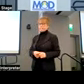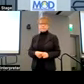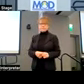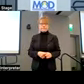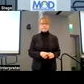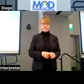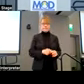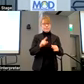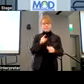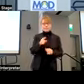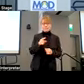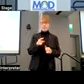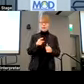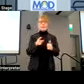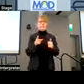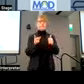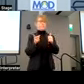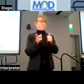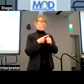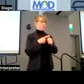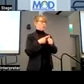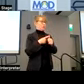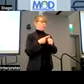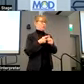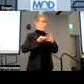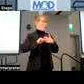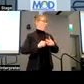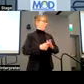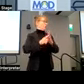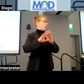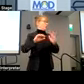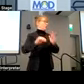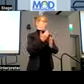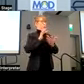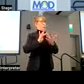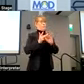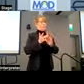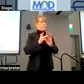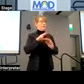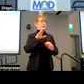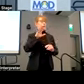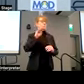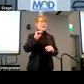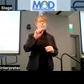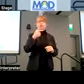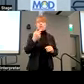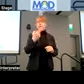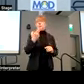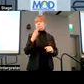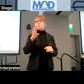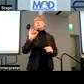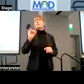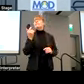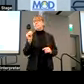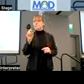The first, we recently launched a new website for Mass General Brigham. It's massgeneralbrigham.org. We are bringing lots